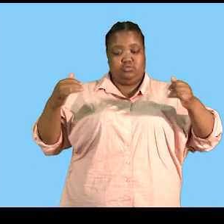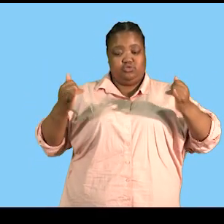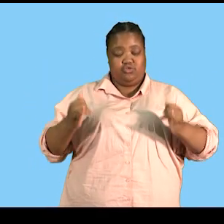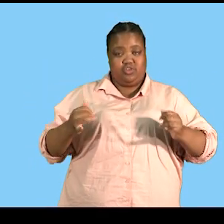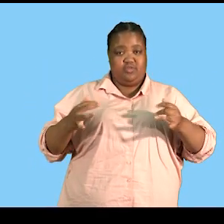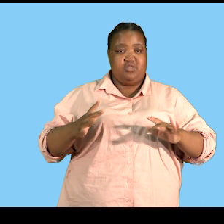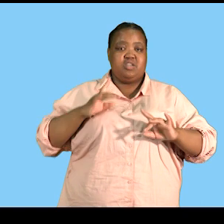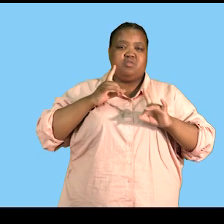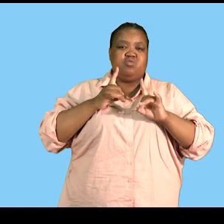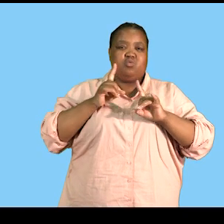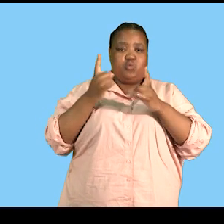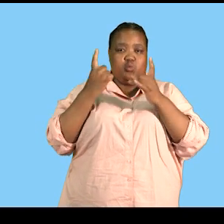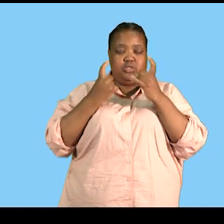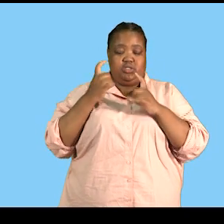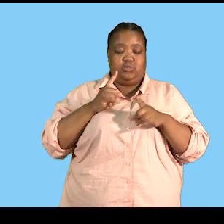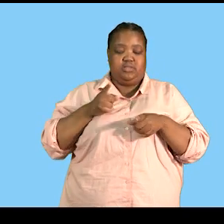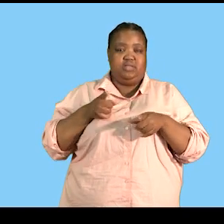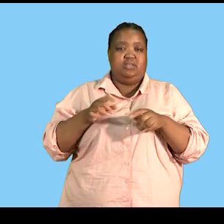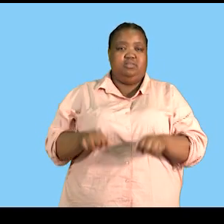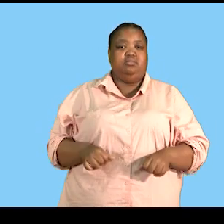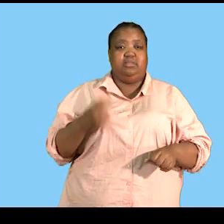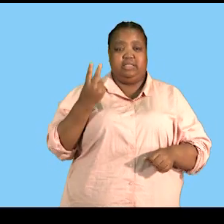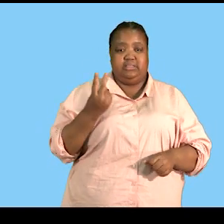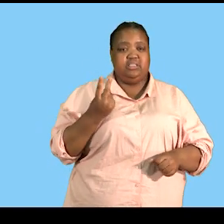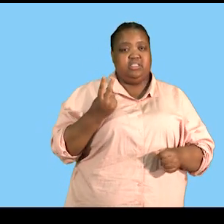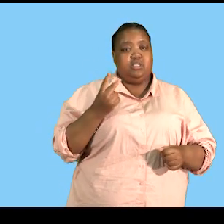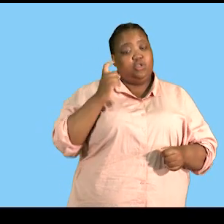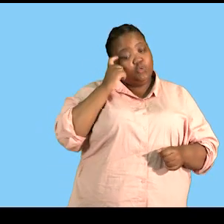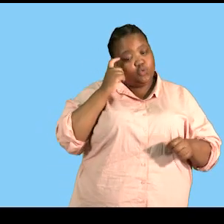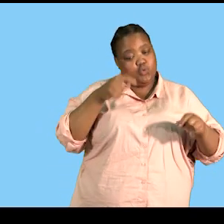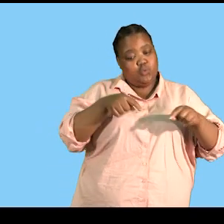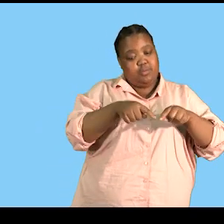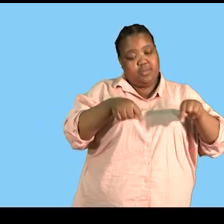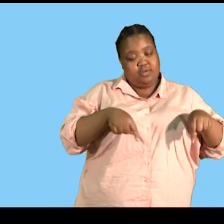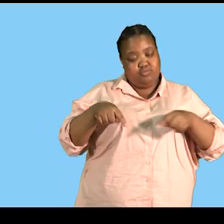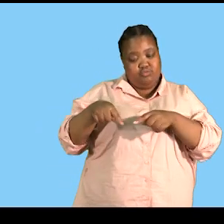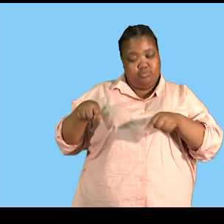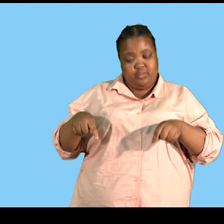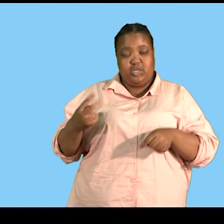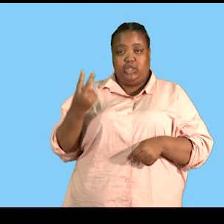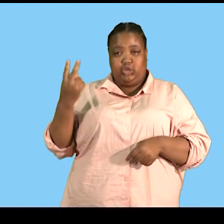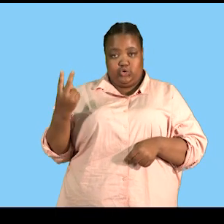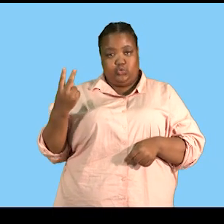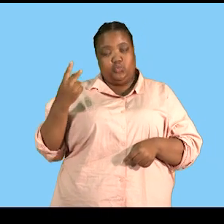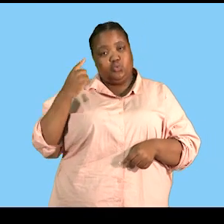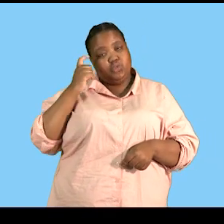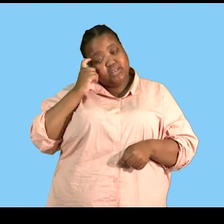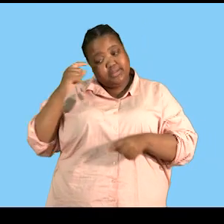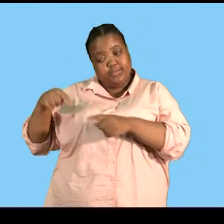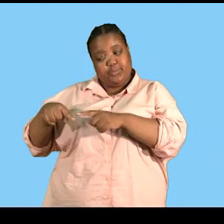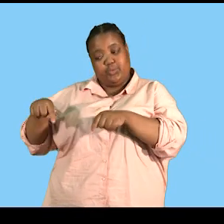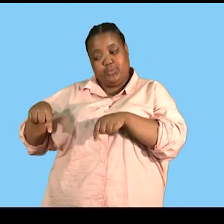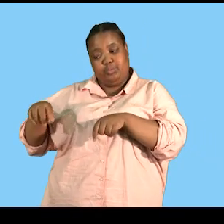Okay, so we can see there is 2 bedrooms, 2 bathrooms, and